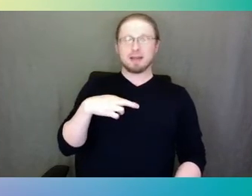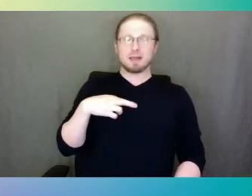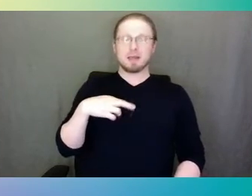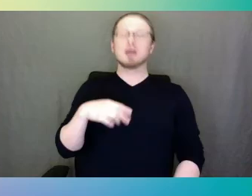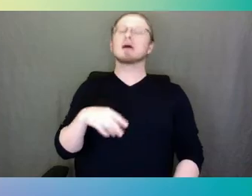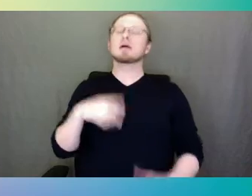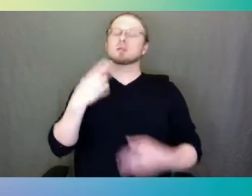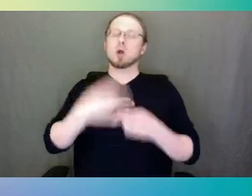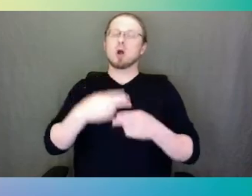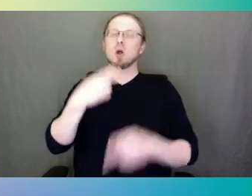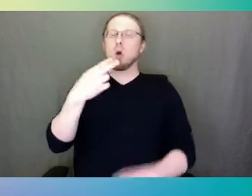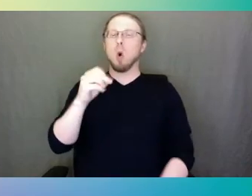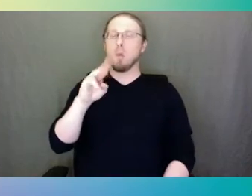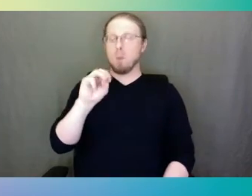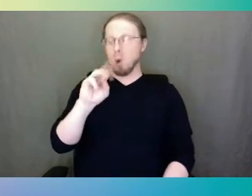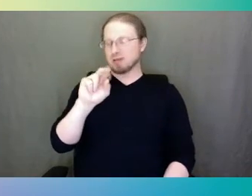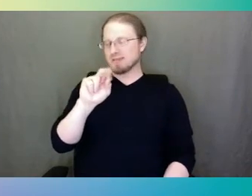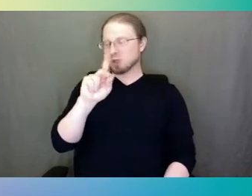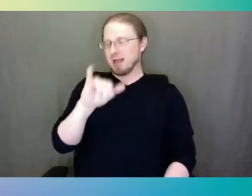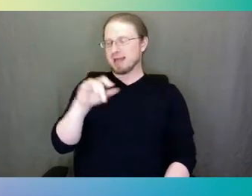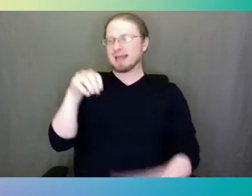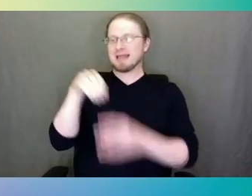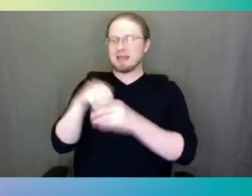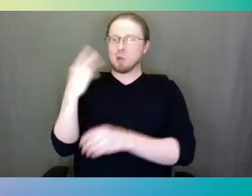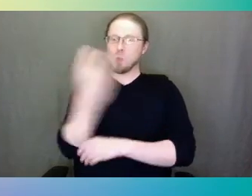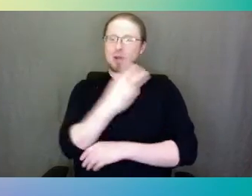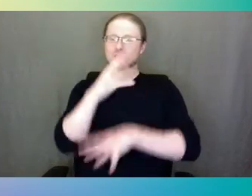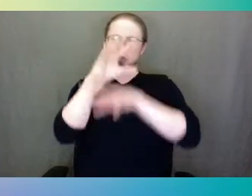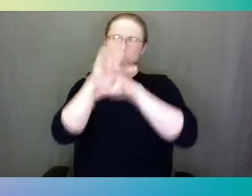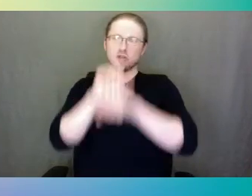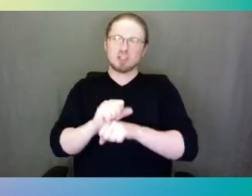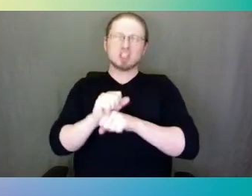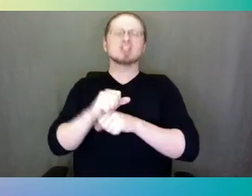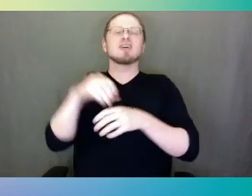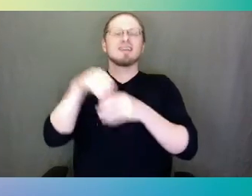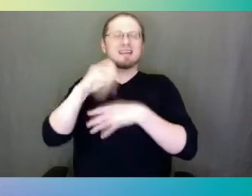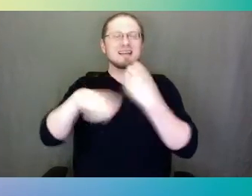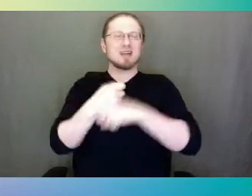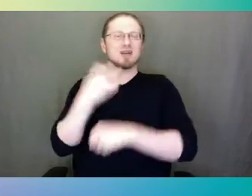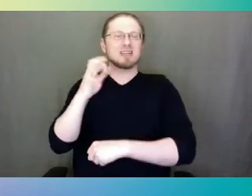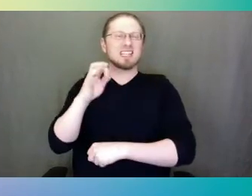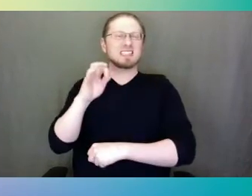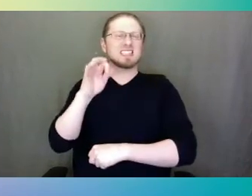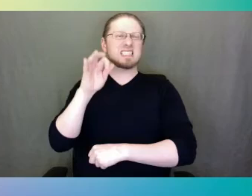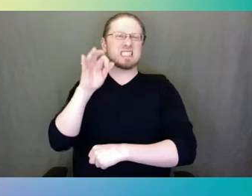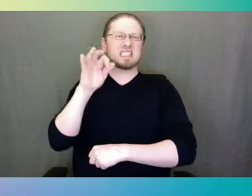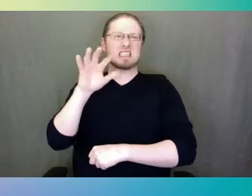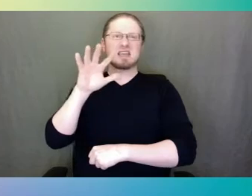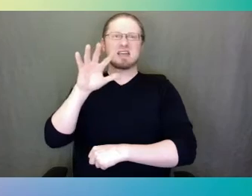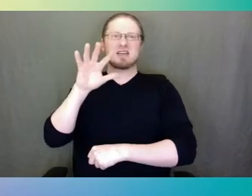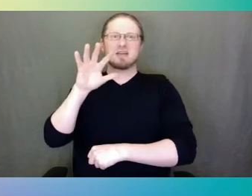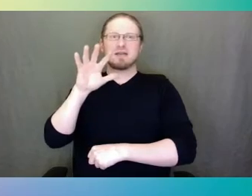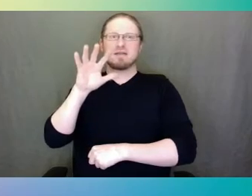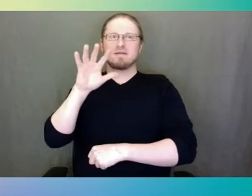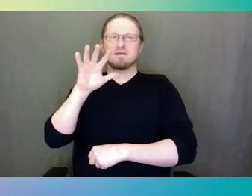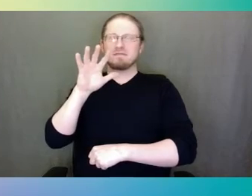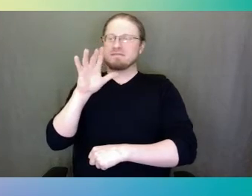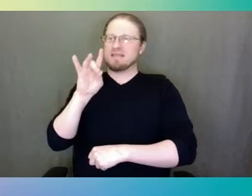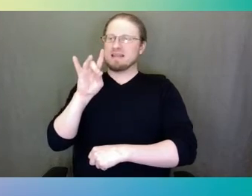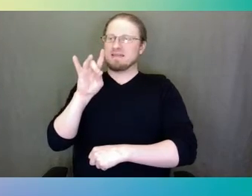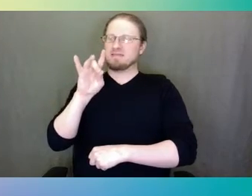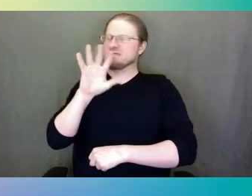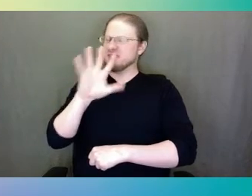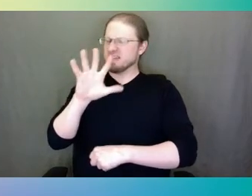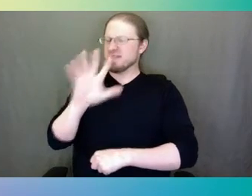Tradition. That's really a fascinating book, too. At the same time, there is a group of students at the University